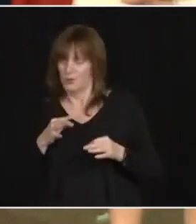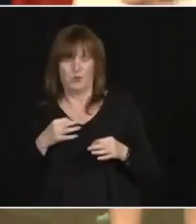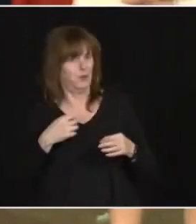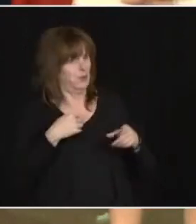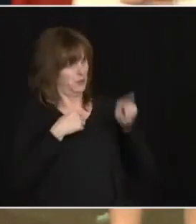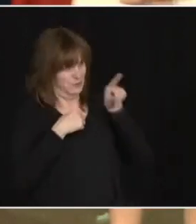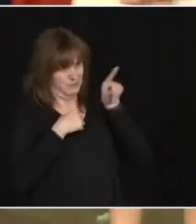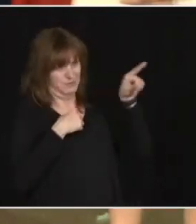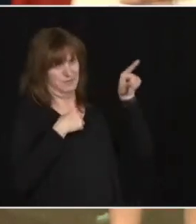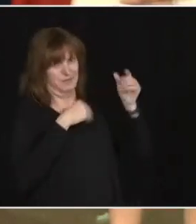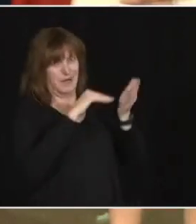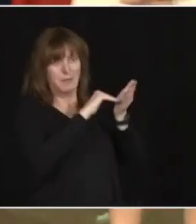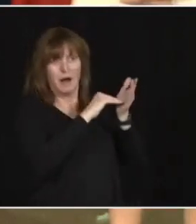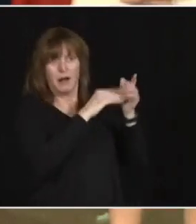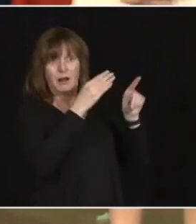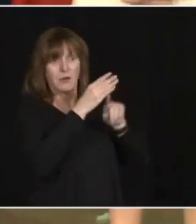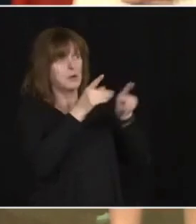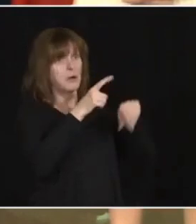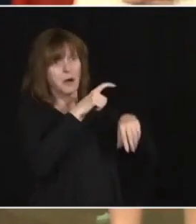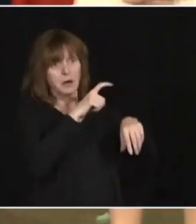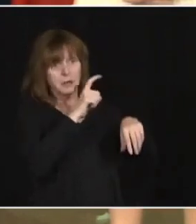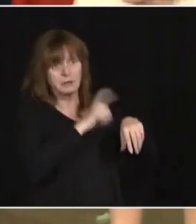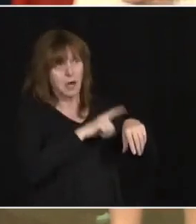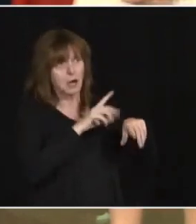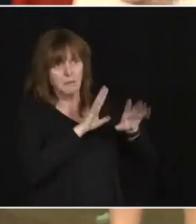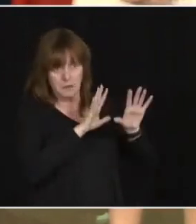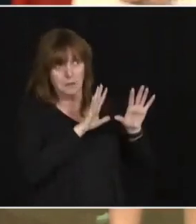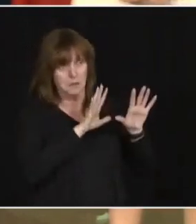moving forward, when that time comes,